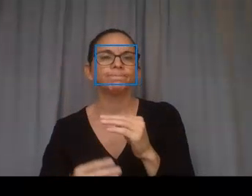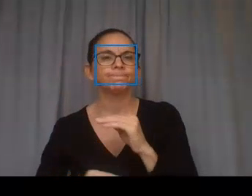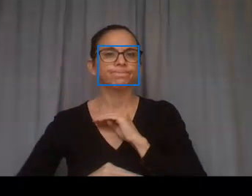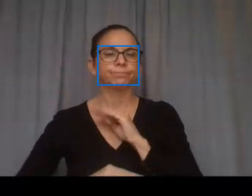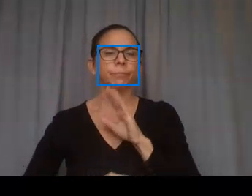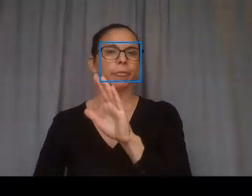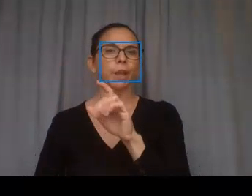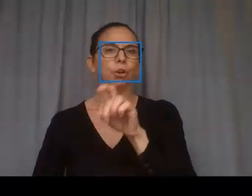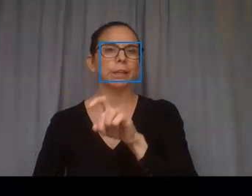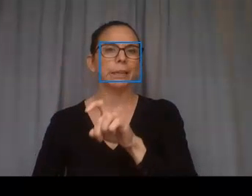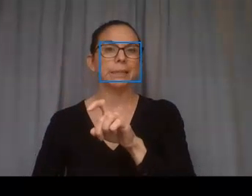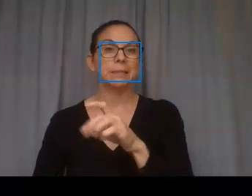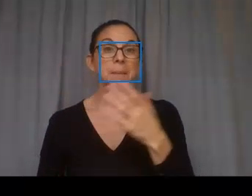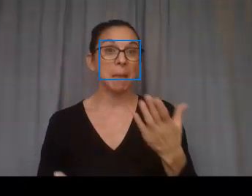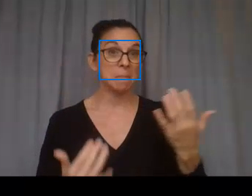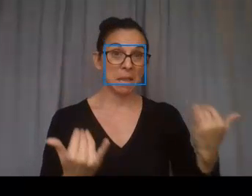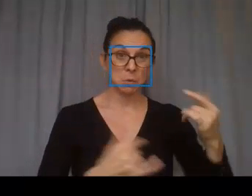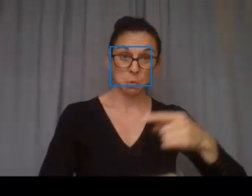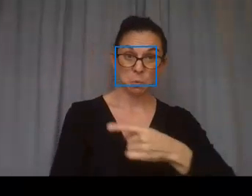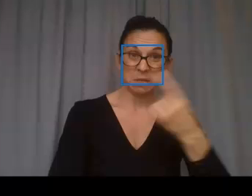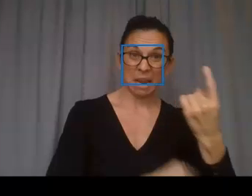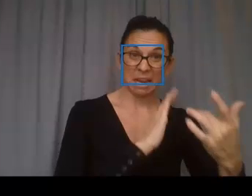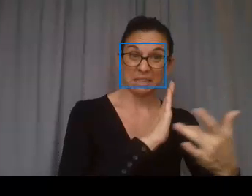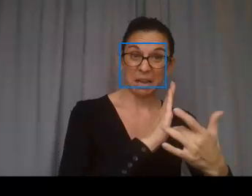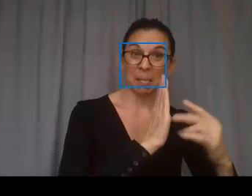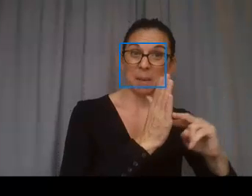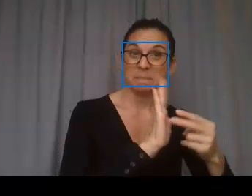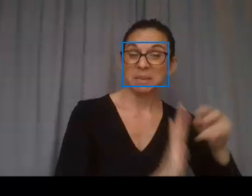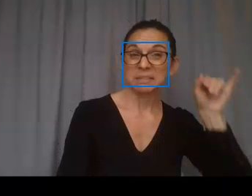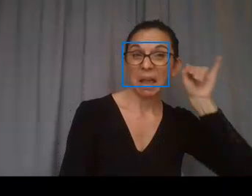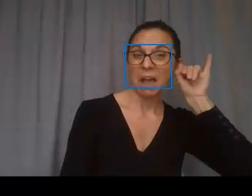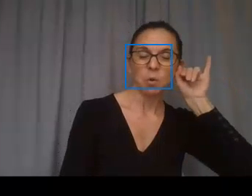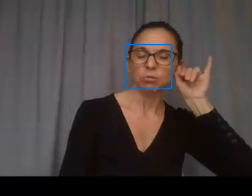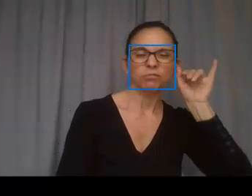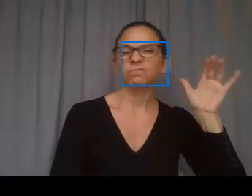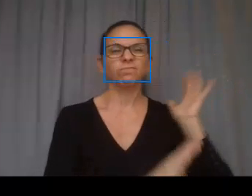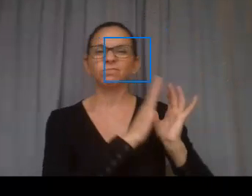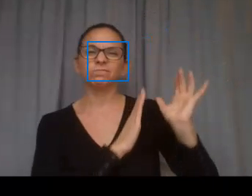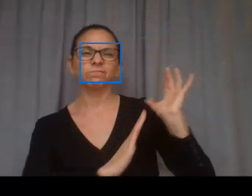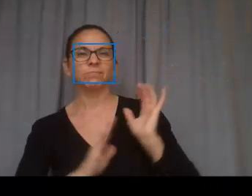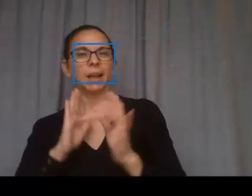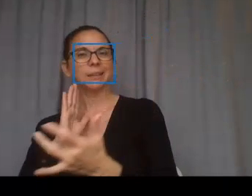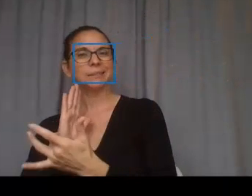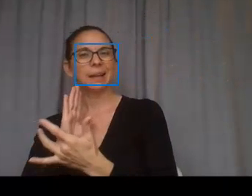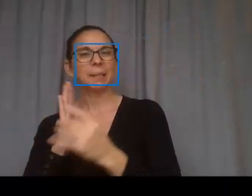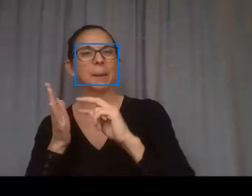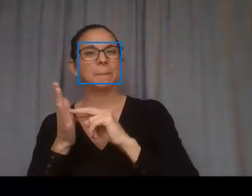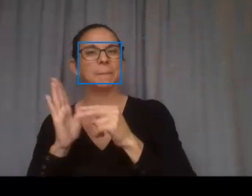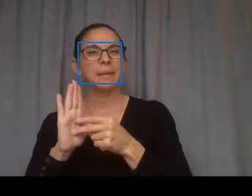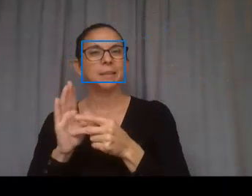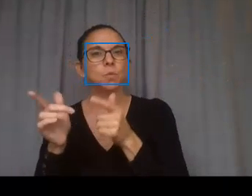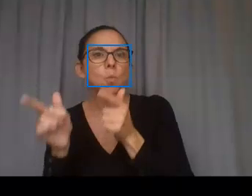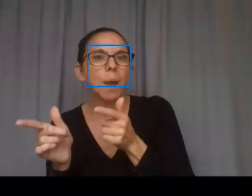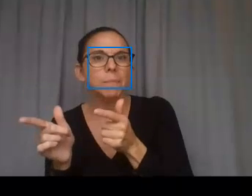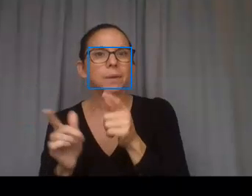of technology as iPhones and things like that, technology for them is simple weapons and tools, things that are going to help them hunt, and